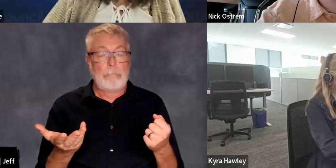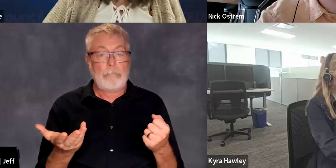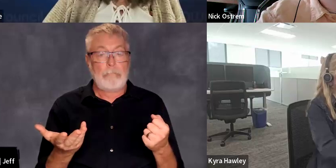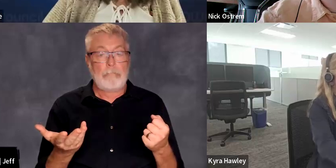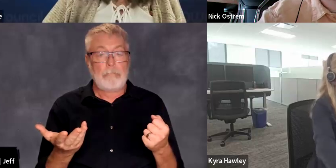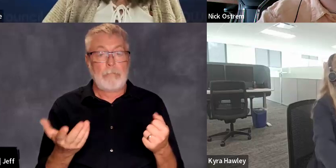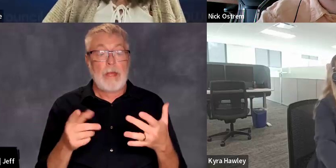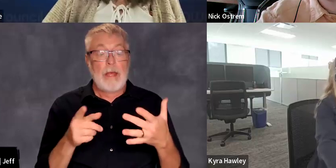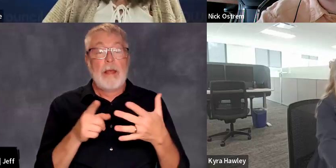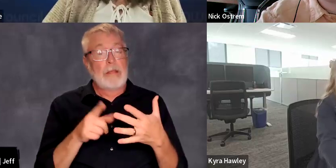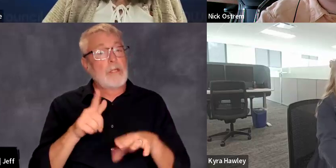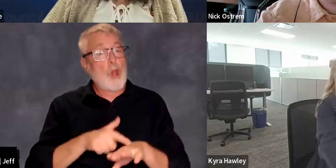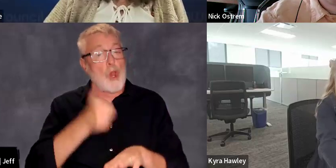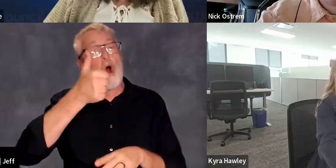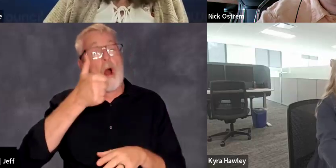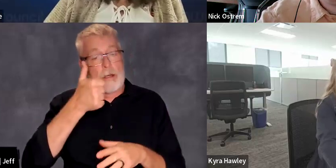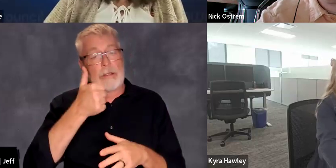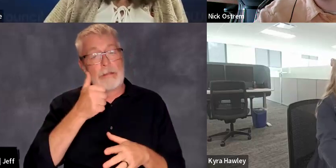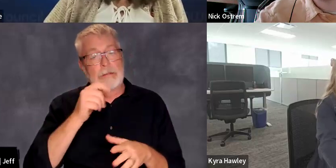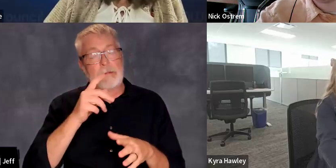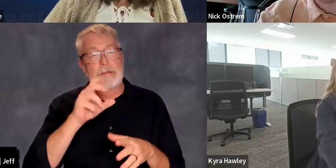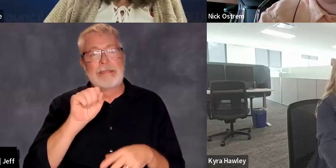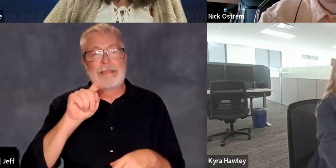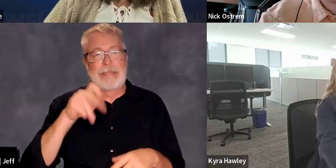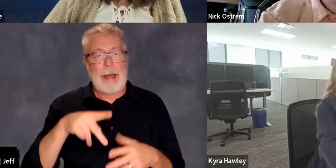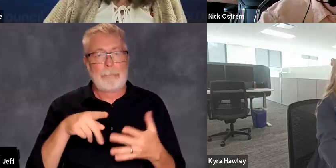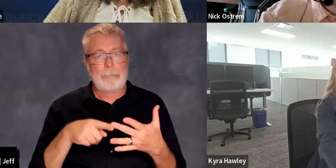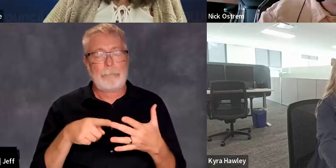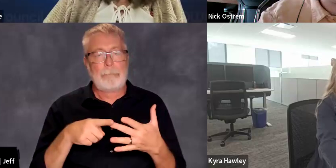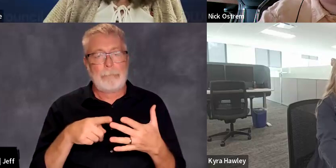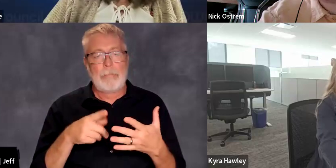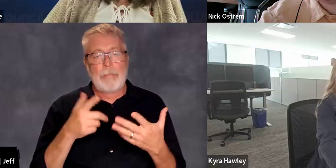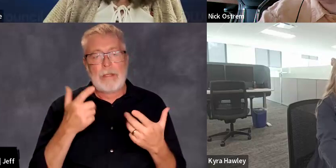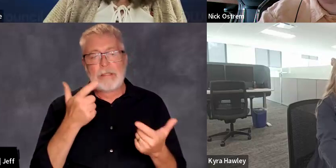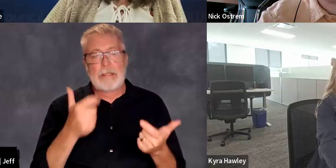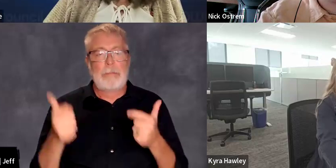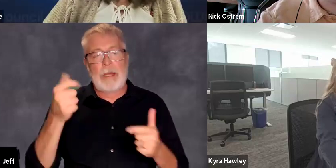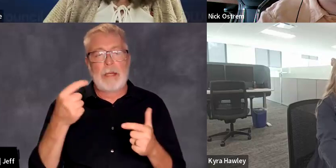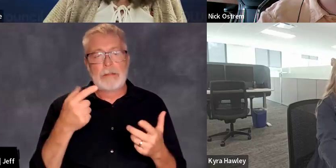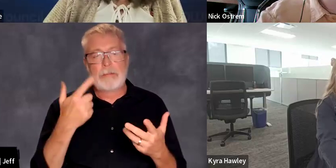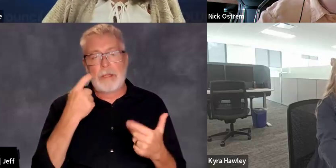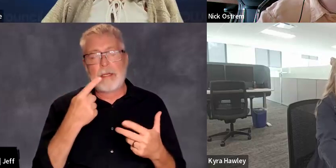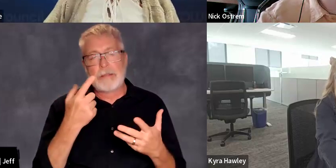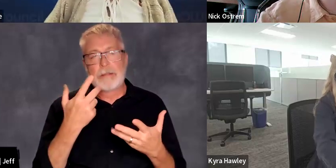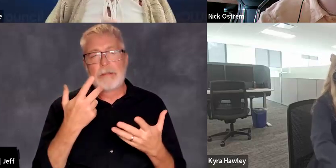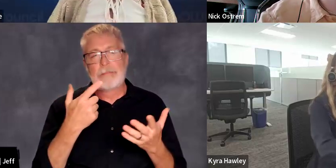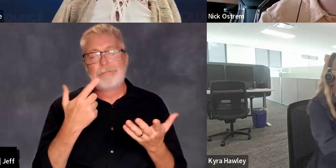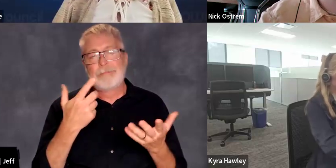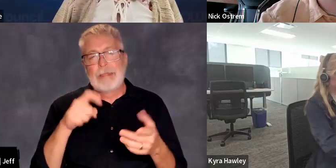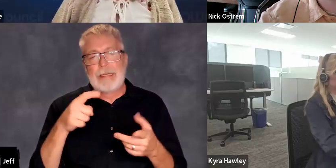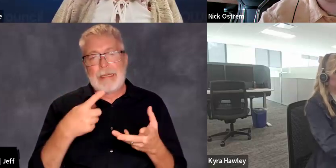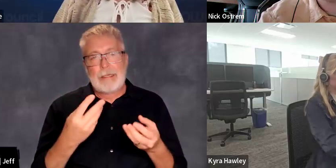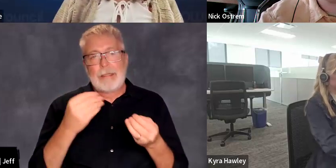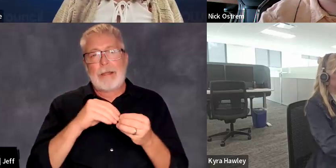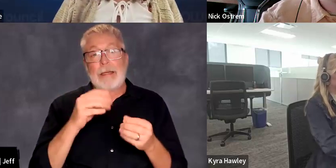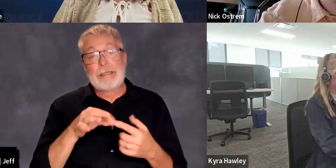That is the longest step in the whole thing. Step 3 is the biggest. It's got a few different components, especially if you've got